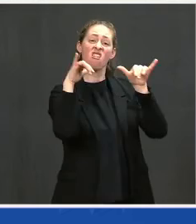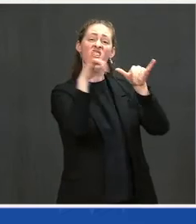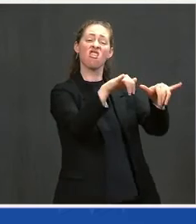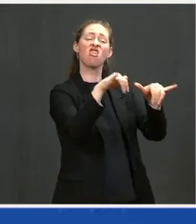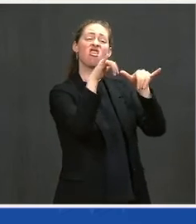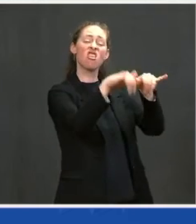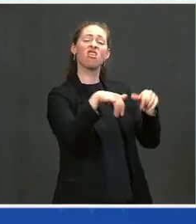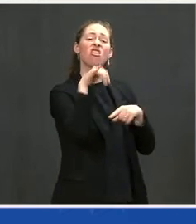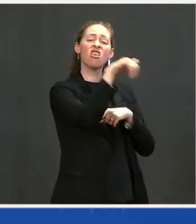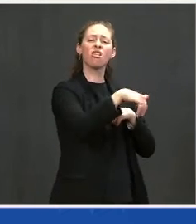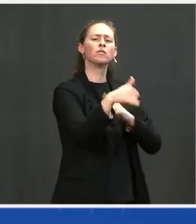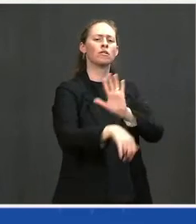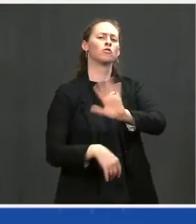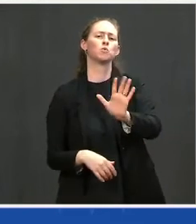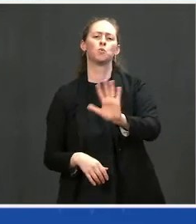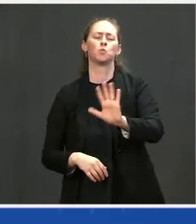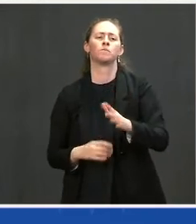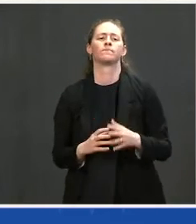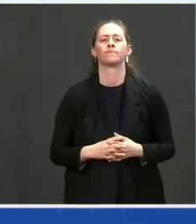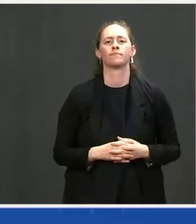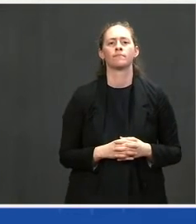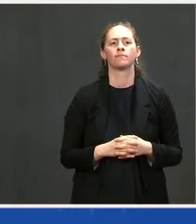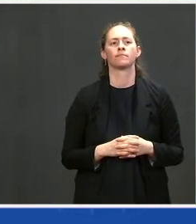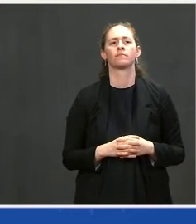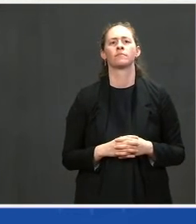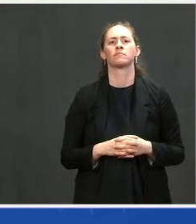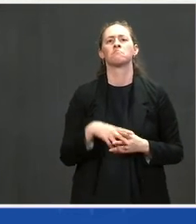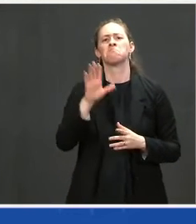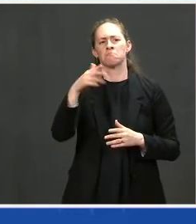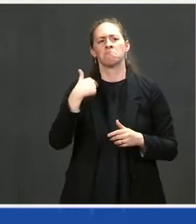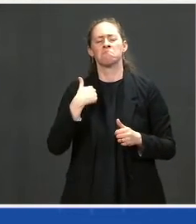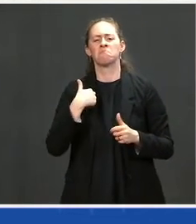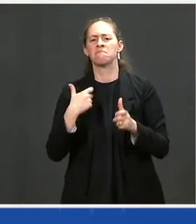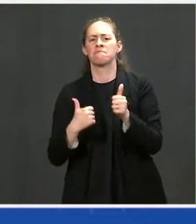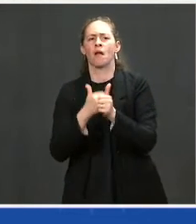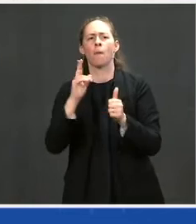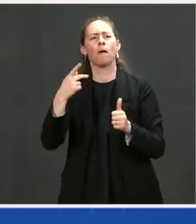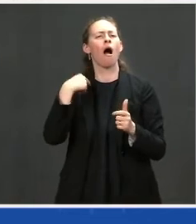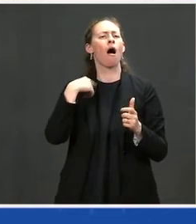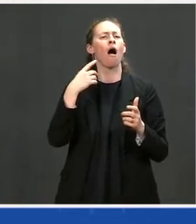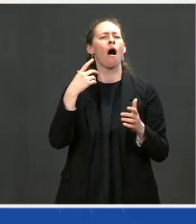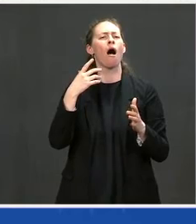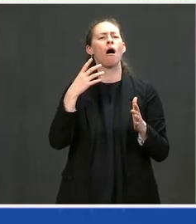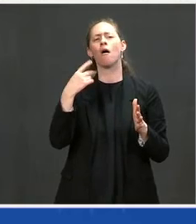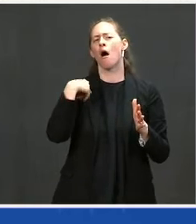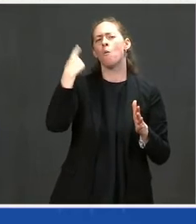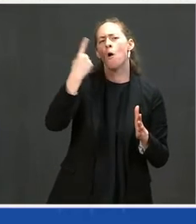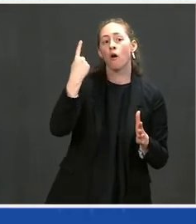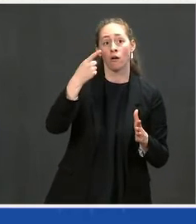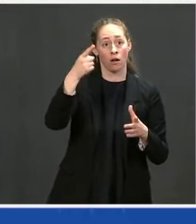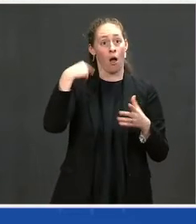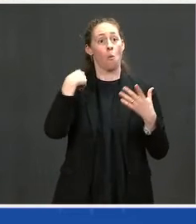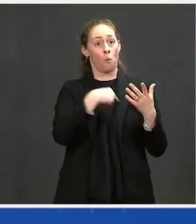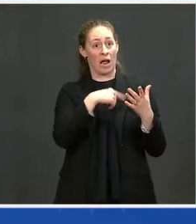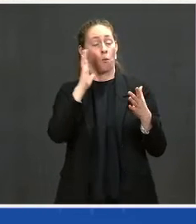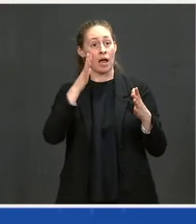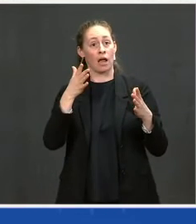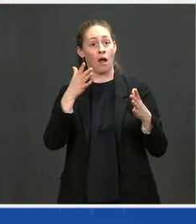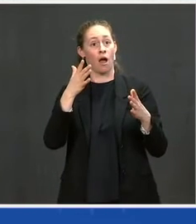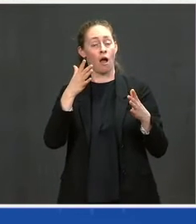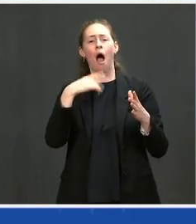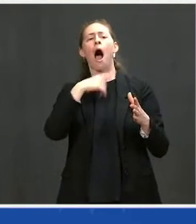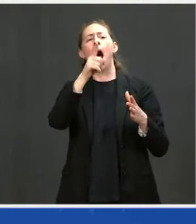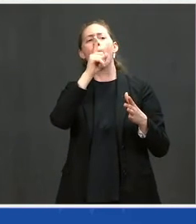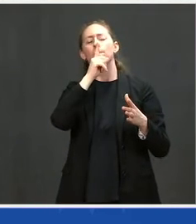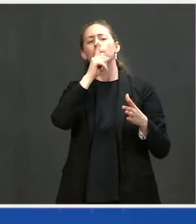if we leave. Do you think it's possible that We will leave. The question is when we leave. Do you believe,